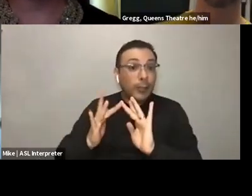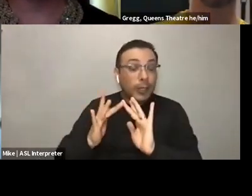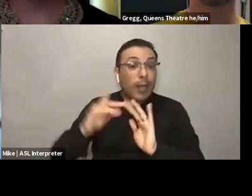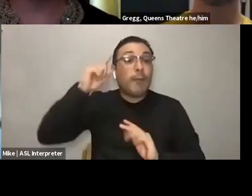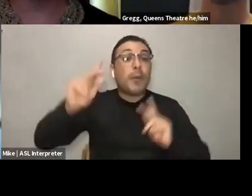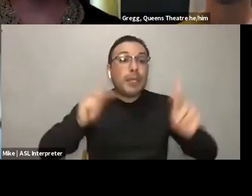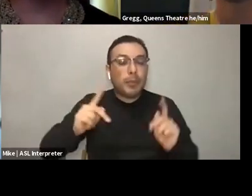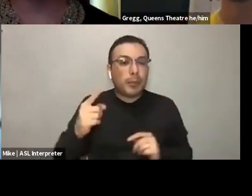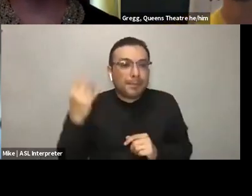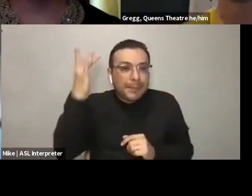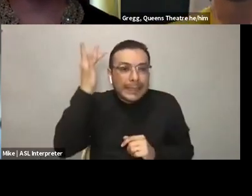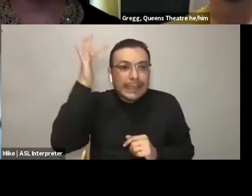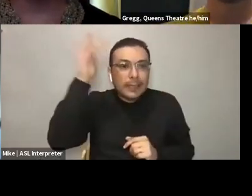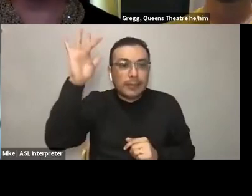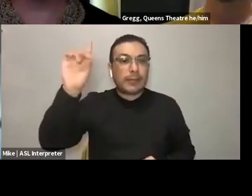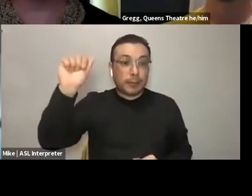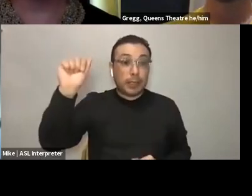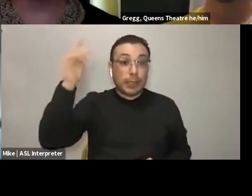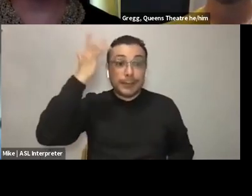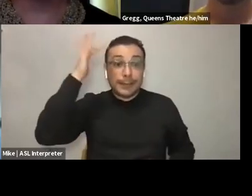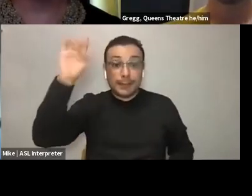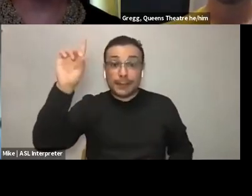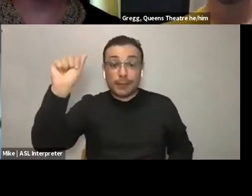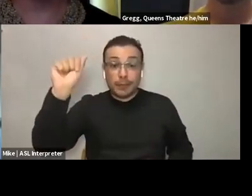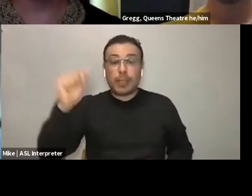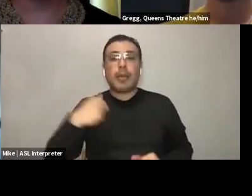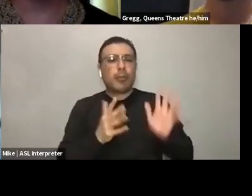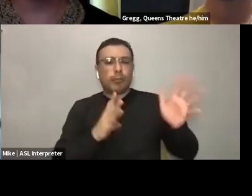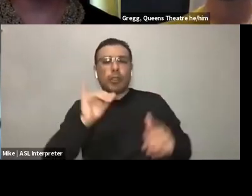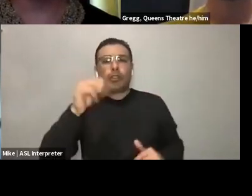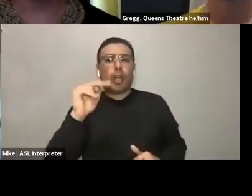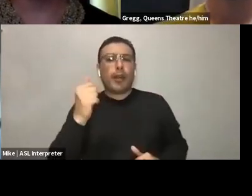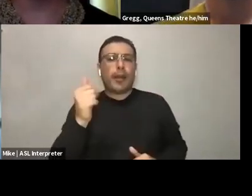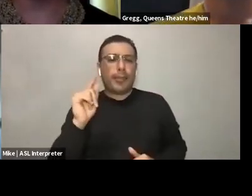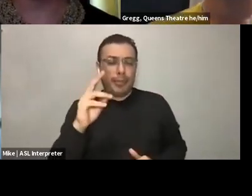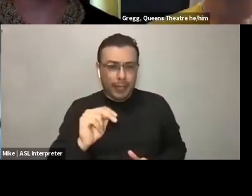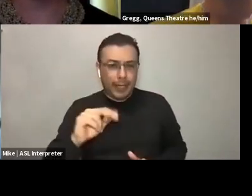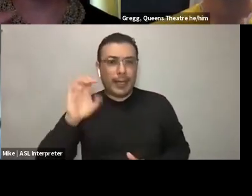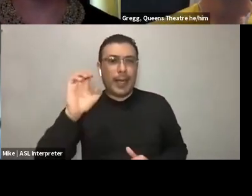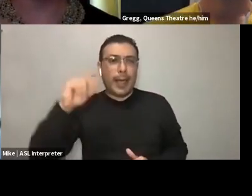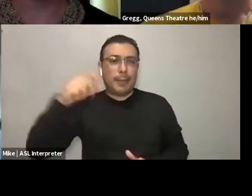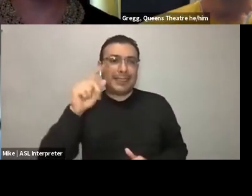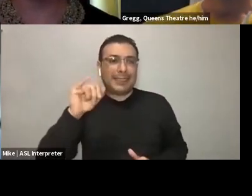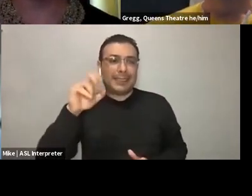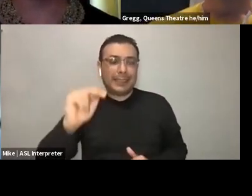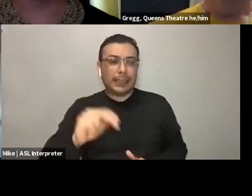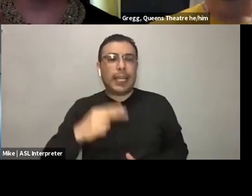had an extensive conversation, a great conversation, uh, with Jonathan Epstein at, um, AHRC, uh, it's a service organization that works,